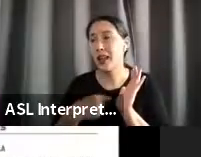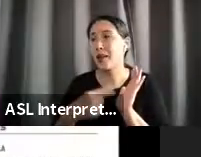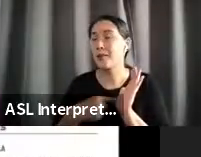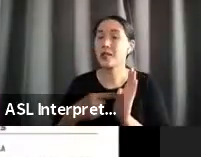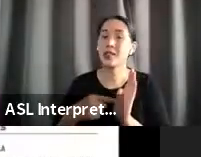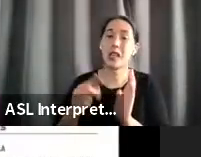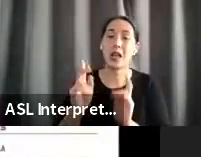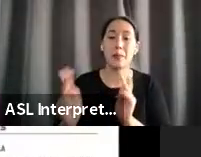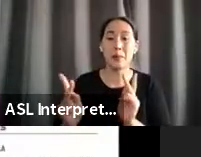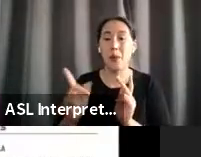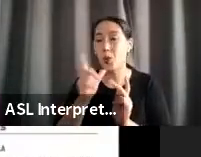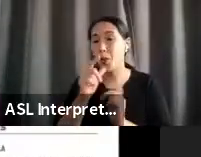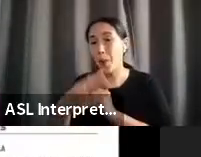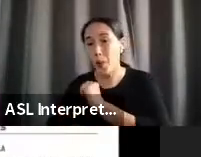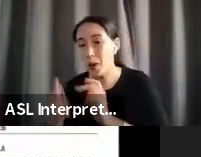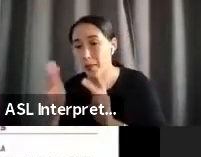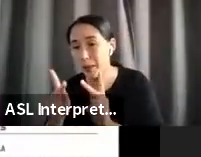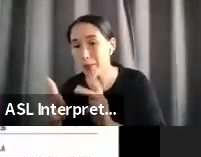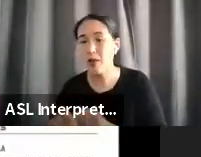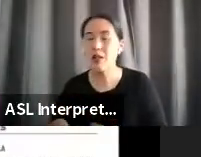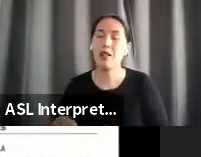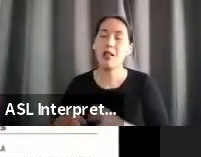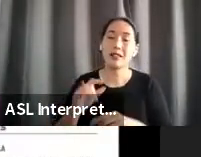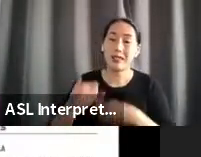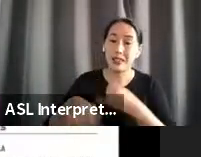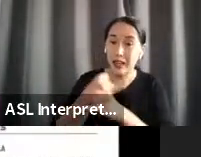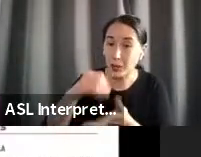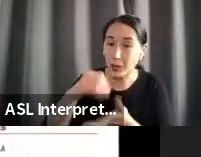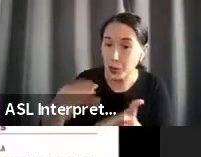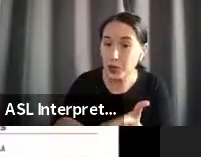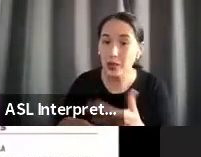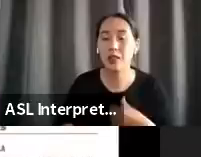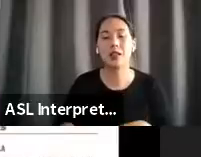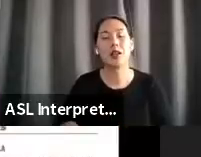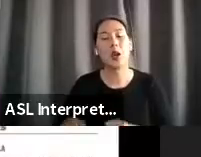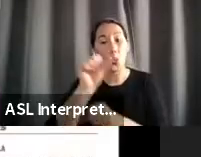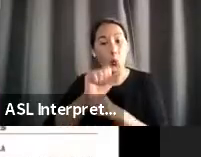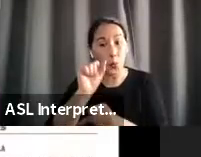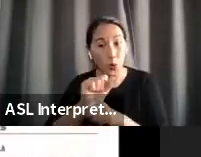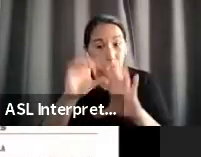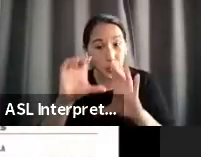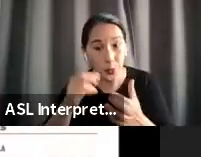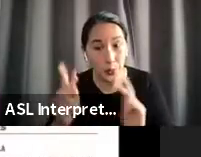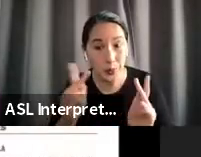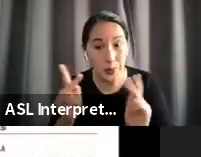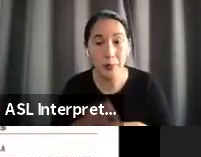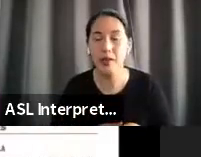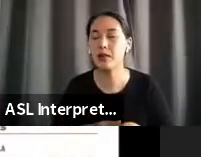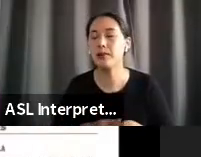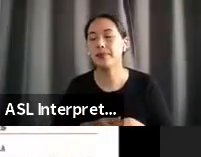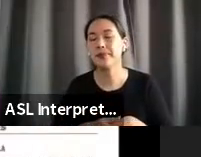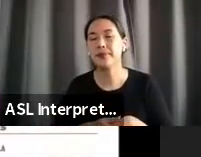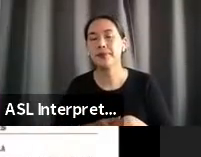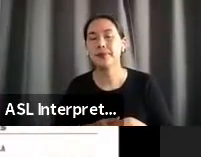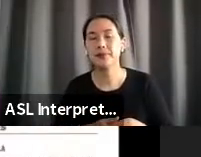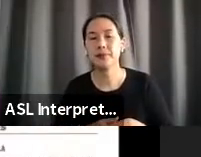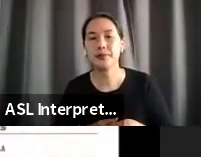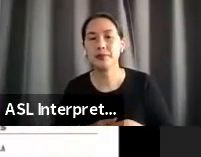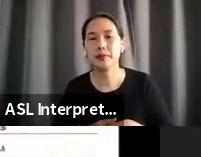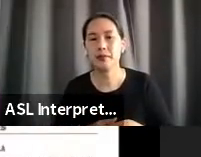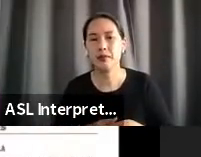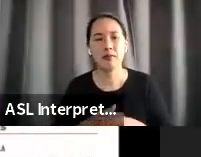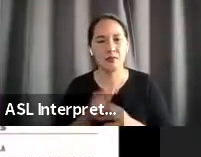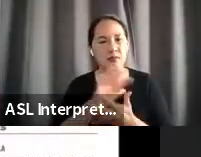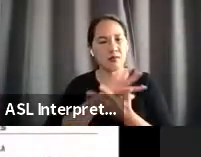class people, poor people, a lot of international students are getting murdered or beaten, and so